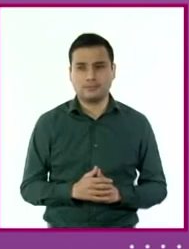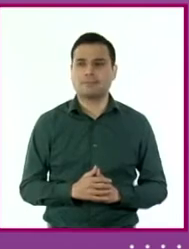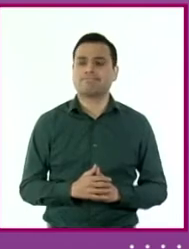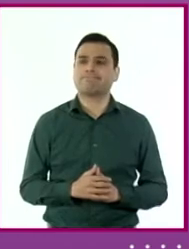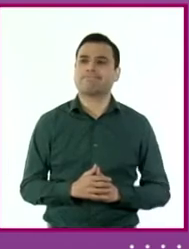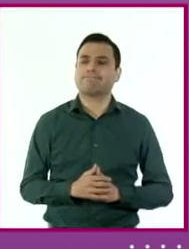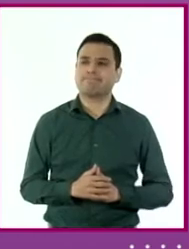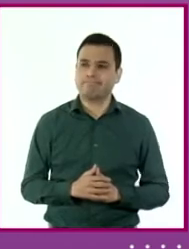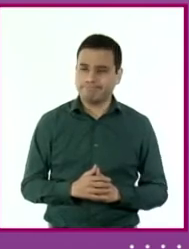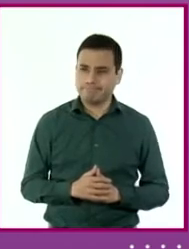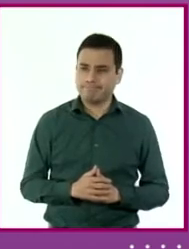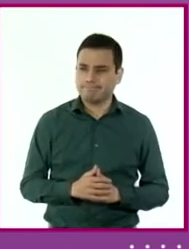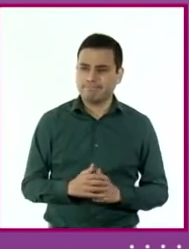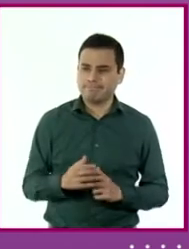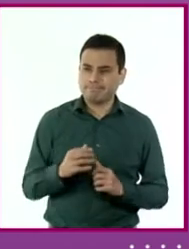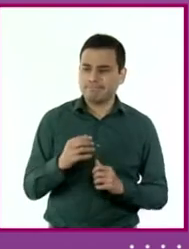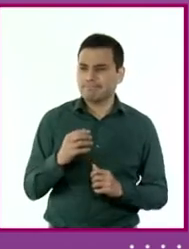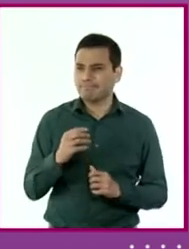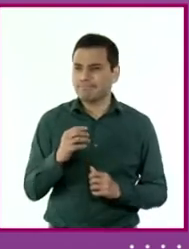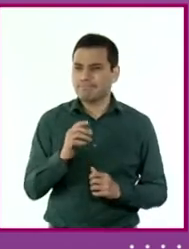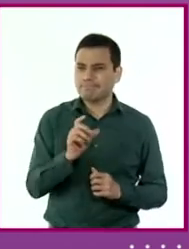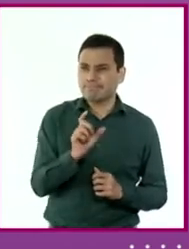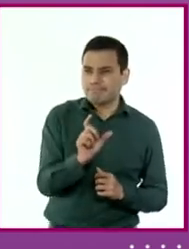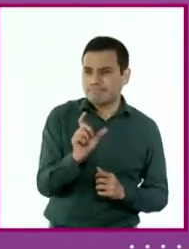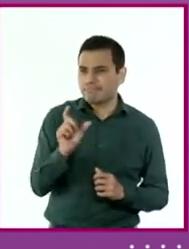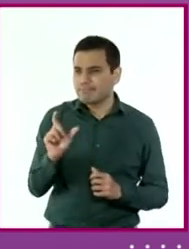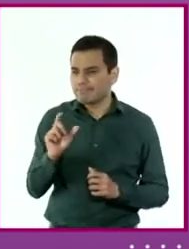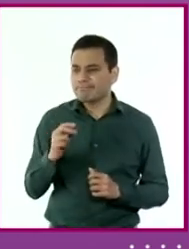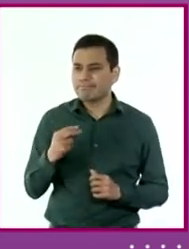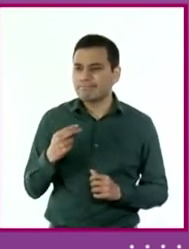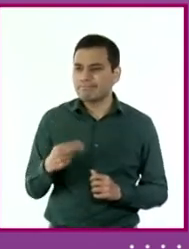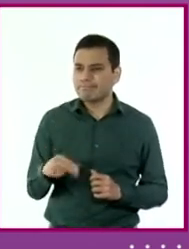Sorry, what's her last name? Walsh.